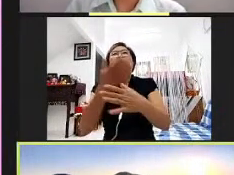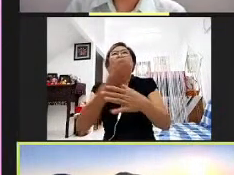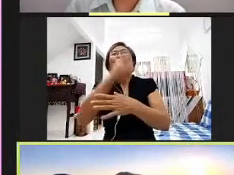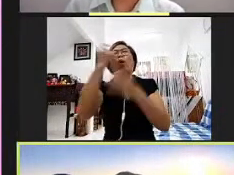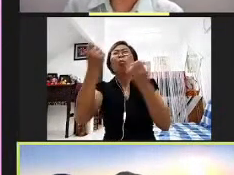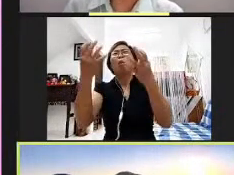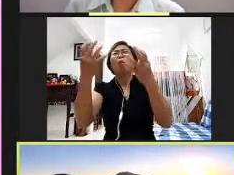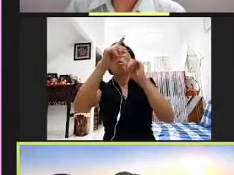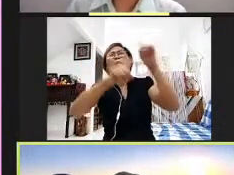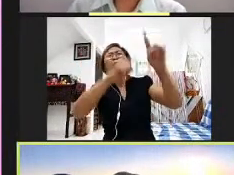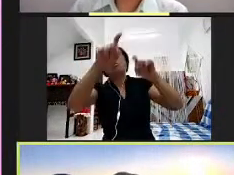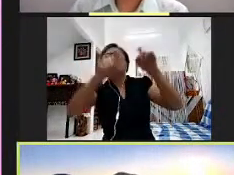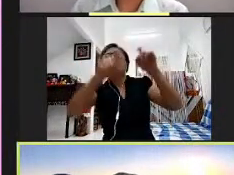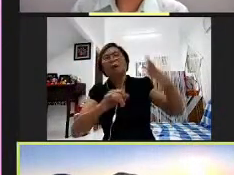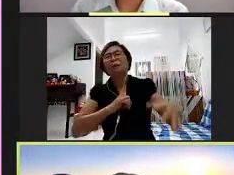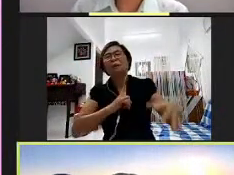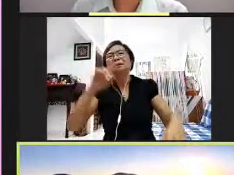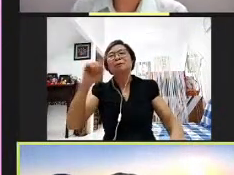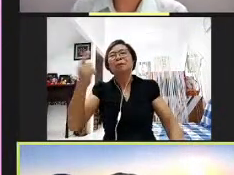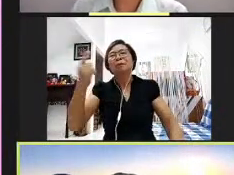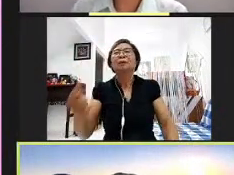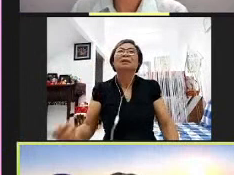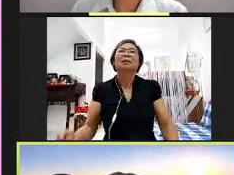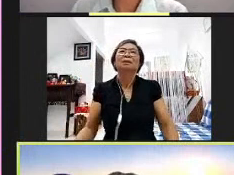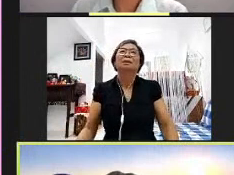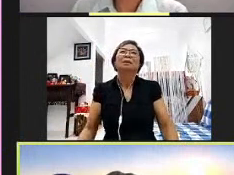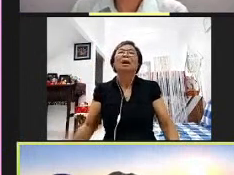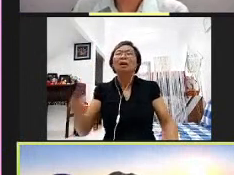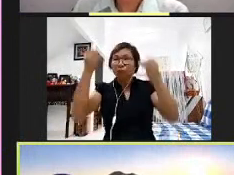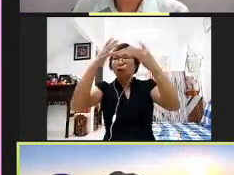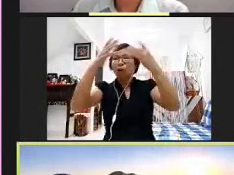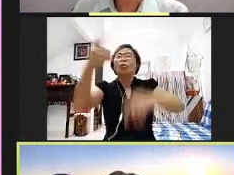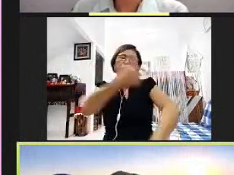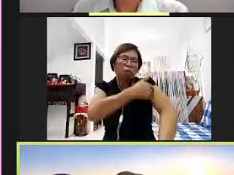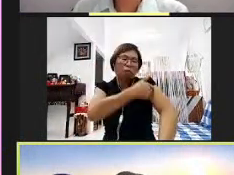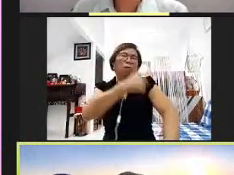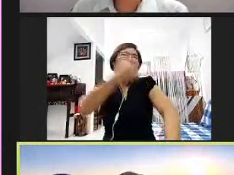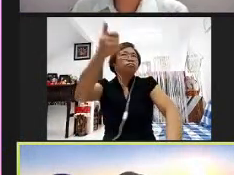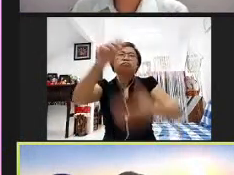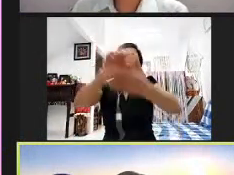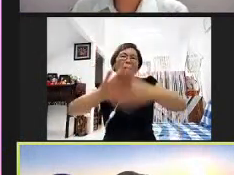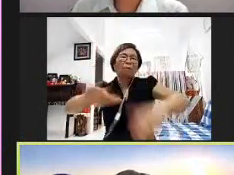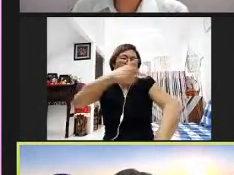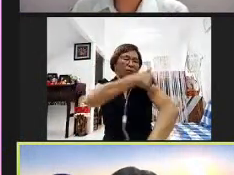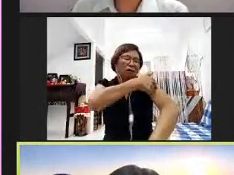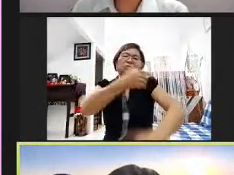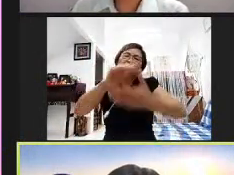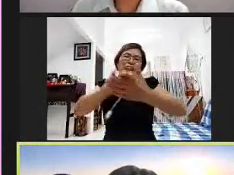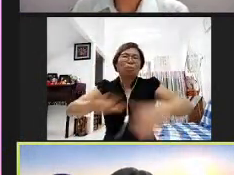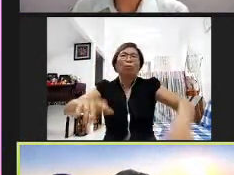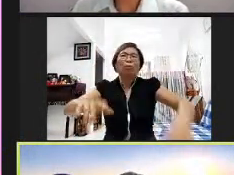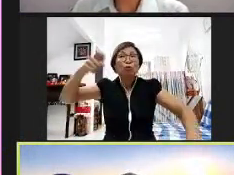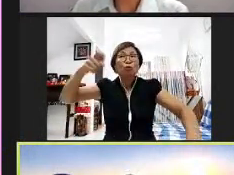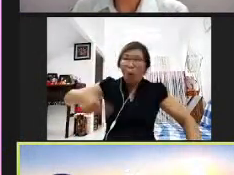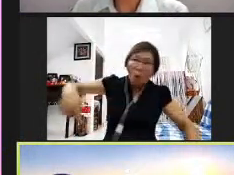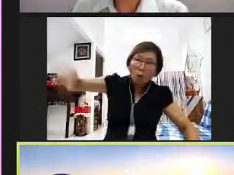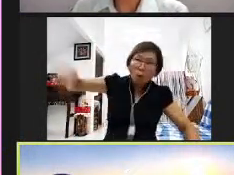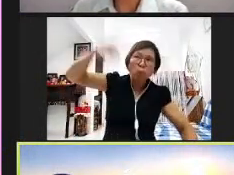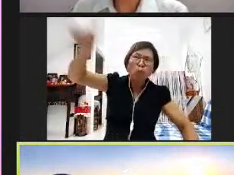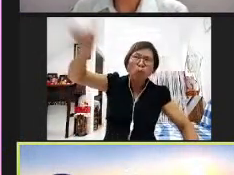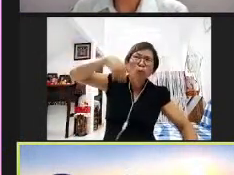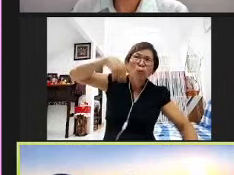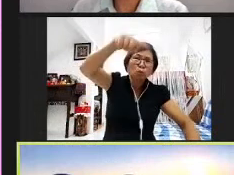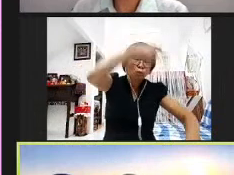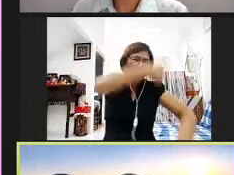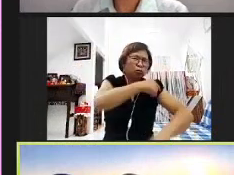guys to answer. So I just basically want to tell you the vaccine is very safe. So you should go for it. You shouldn't have a lot of